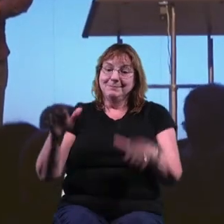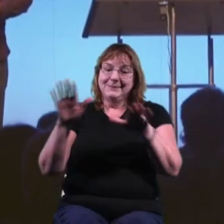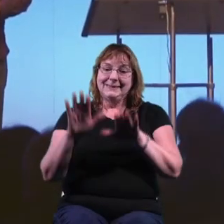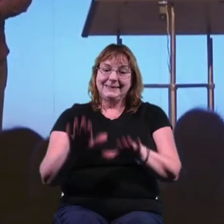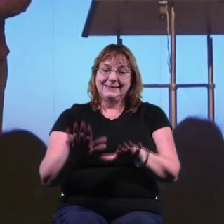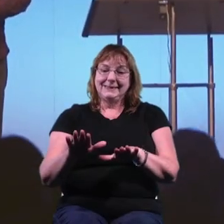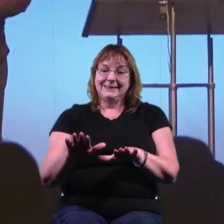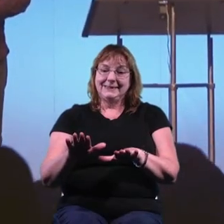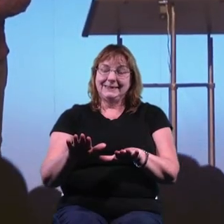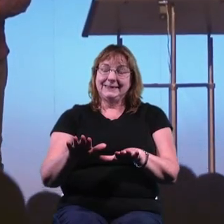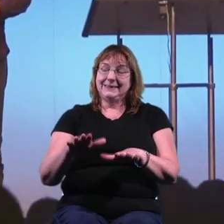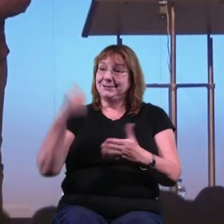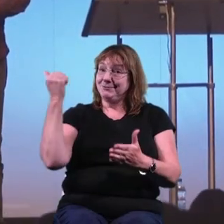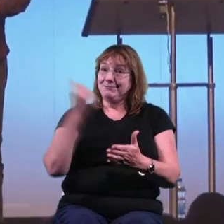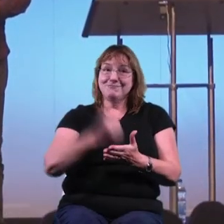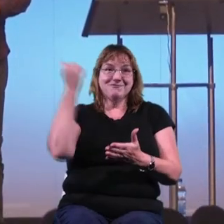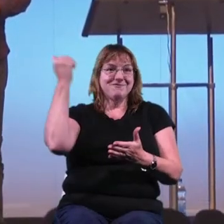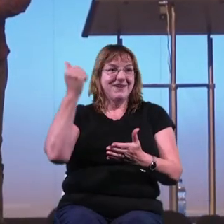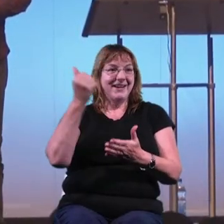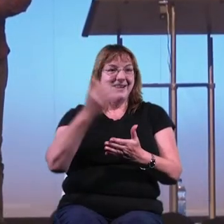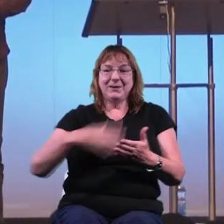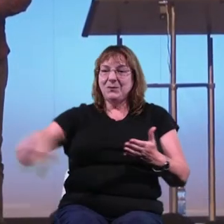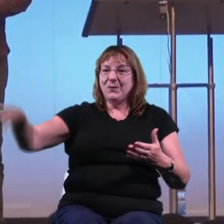Seats. Isn't it great to be together again?